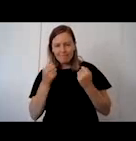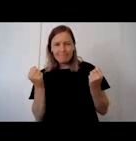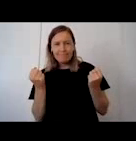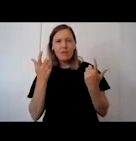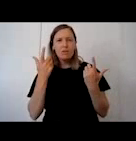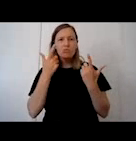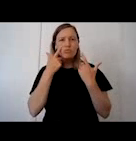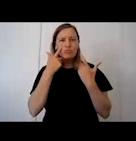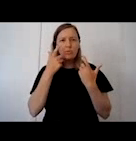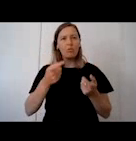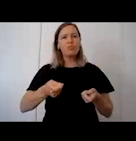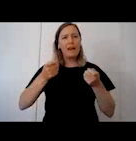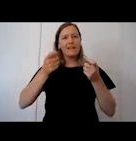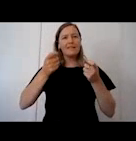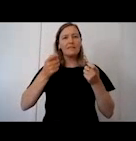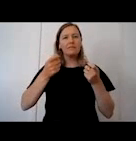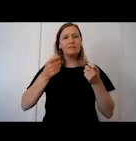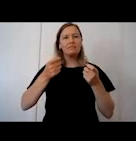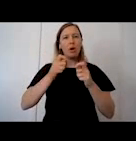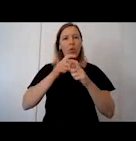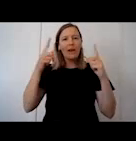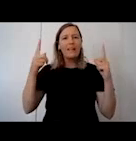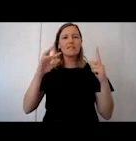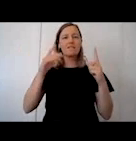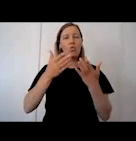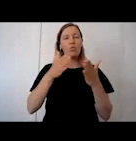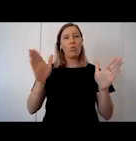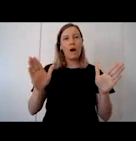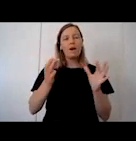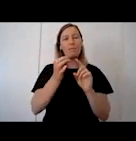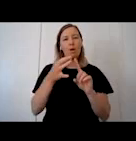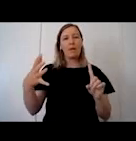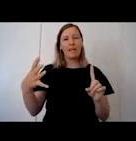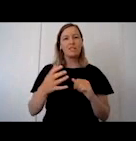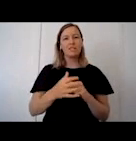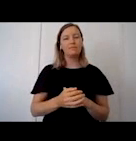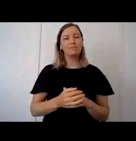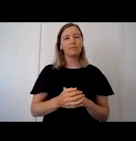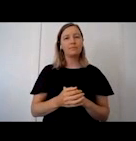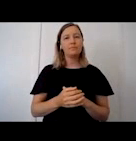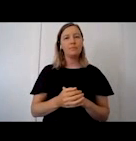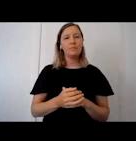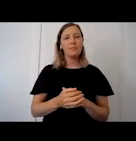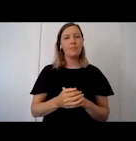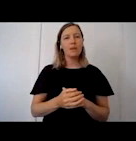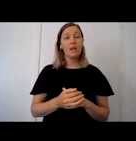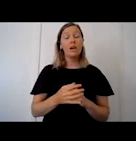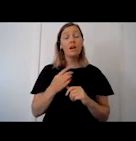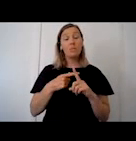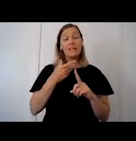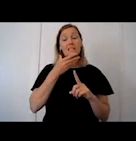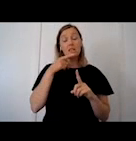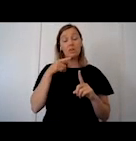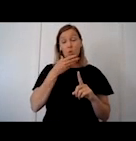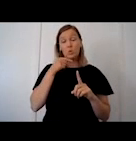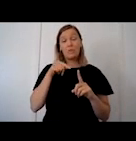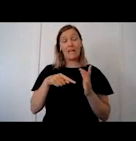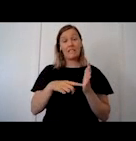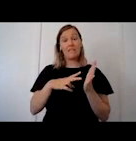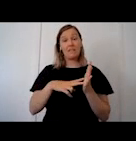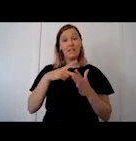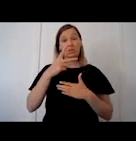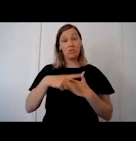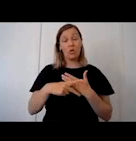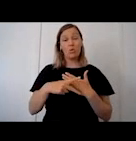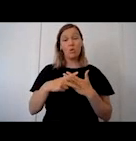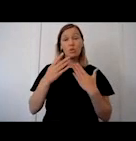awareness to the wider population. And we use actually a lot of the TV show to put pressure on government on the various issues,